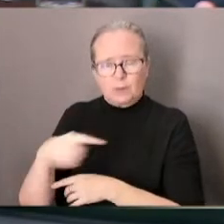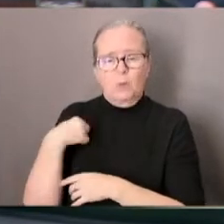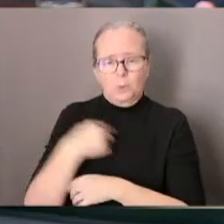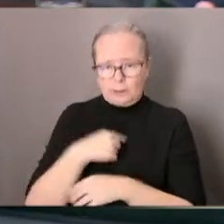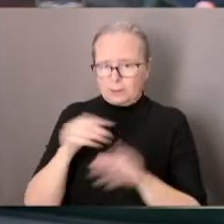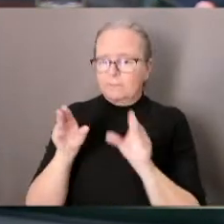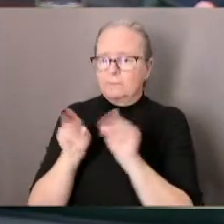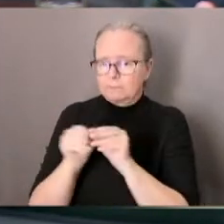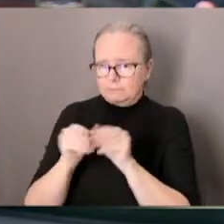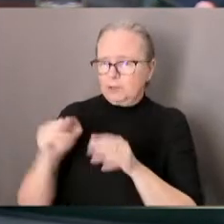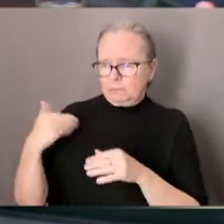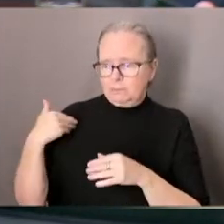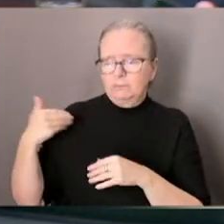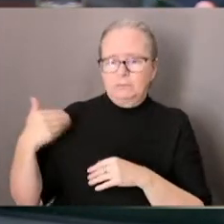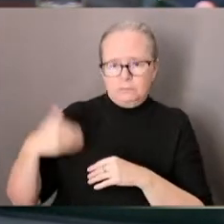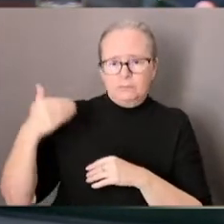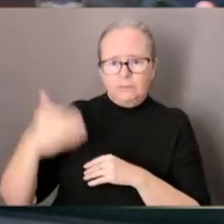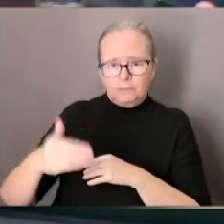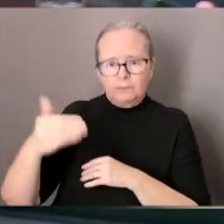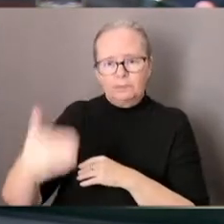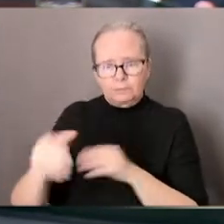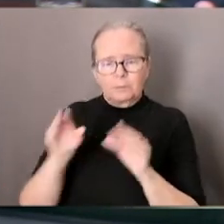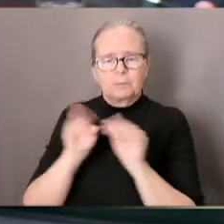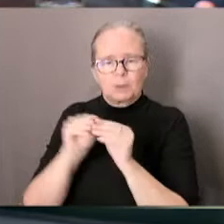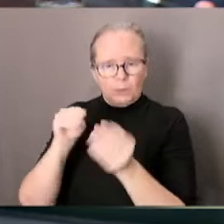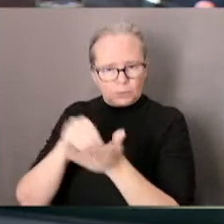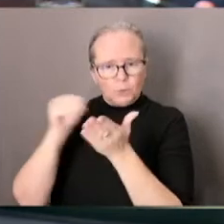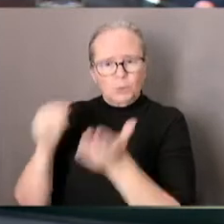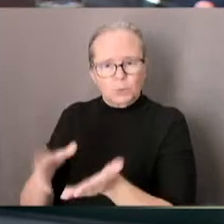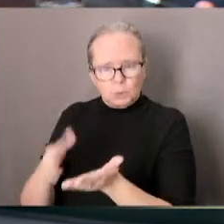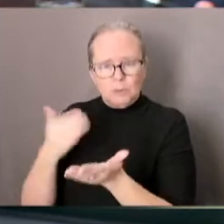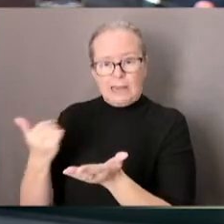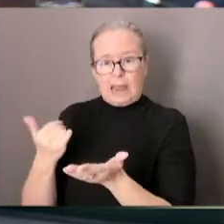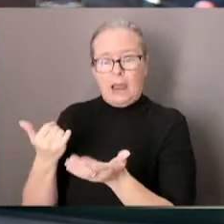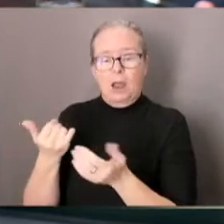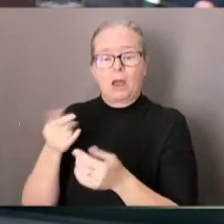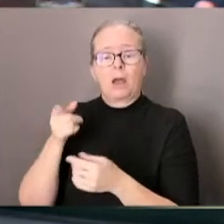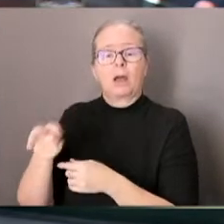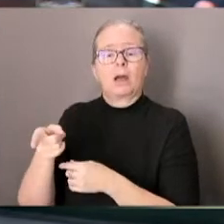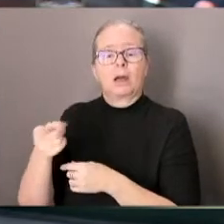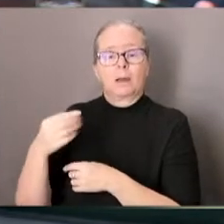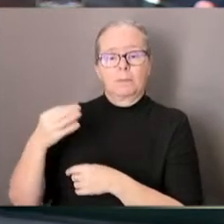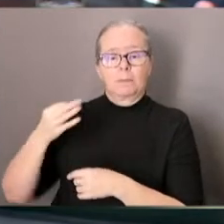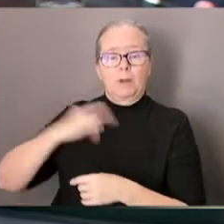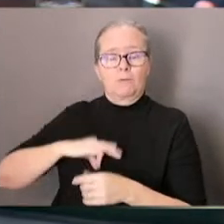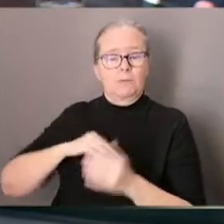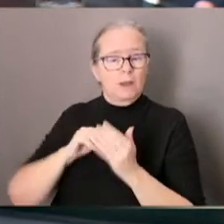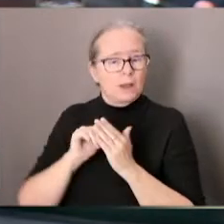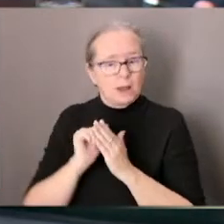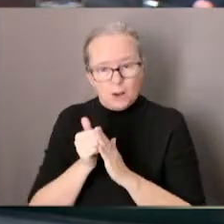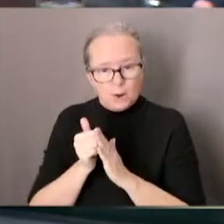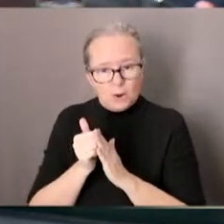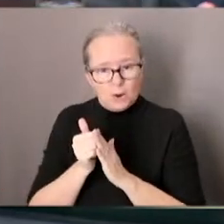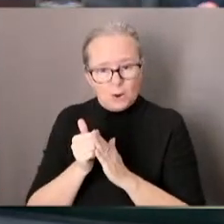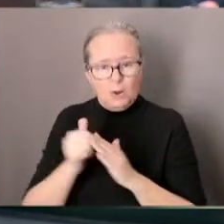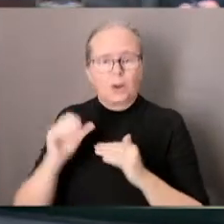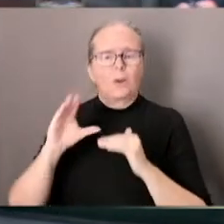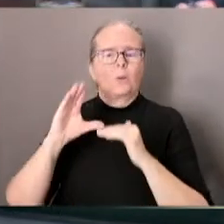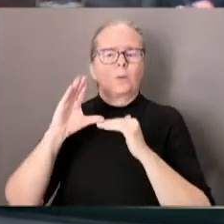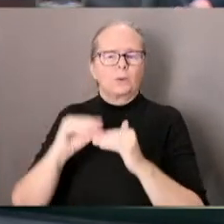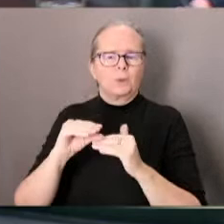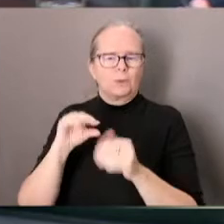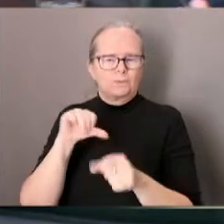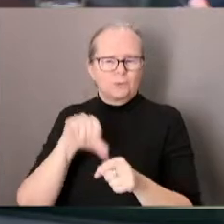do right now they're benefiting from cheaper fuel to get to and from school they're benefiting from lower electricity prices and natural gas price protection